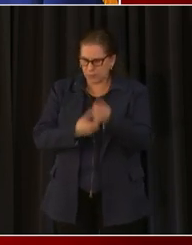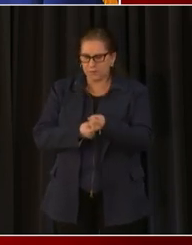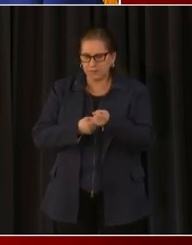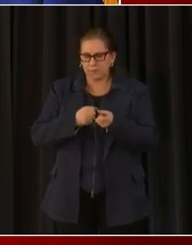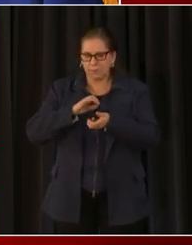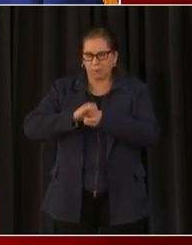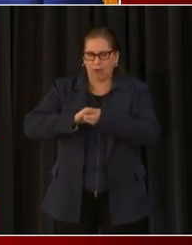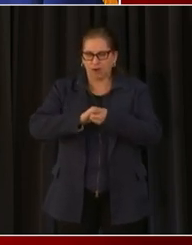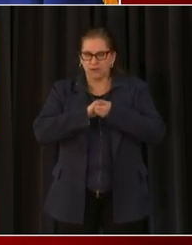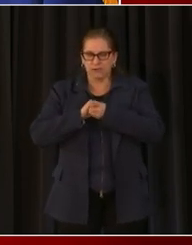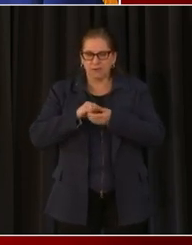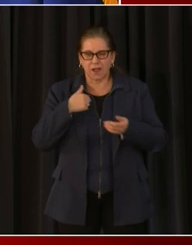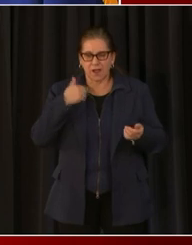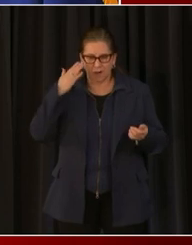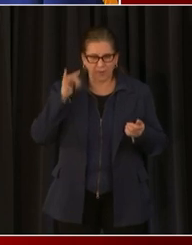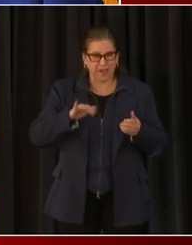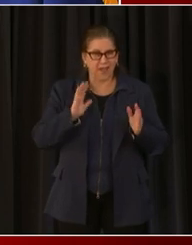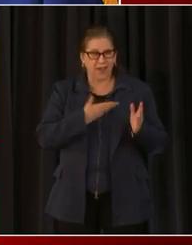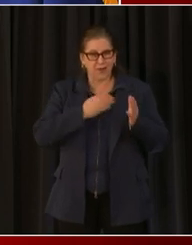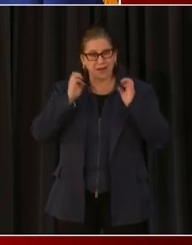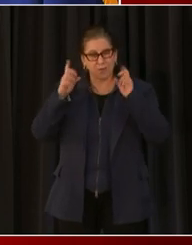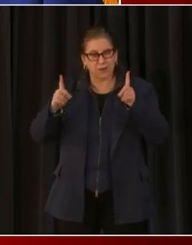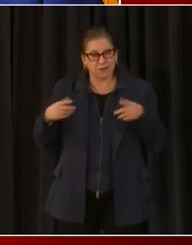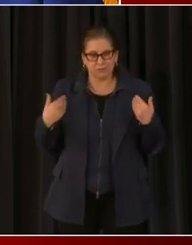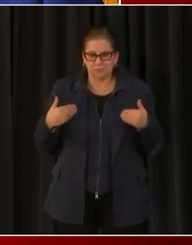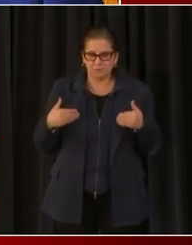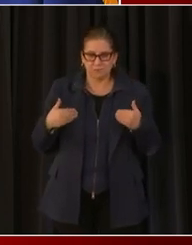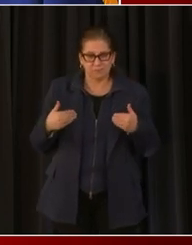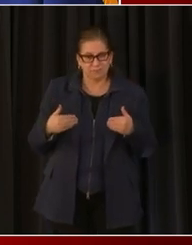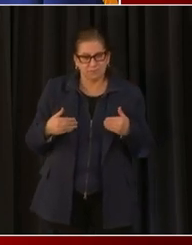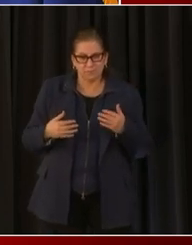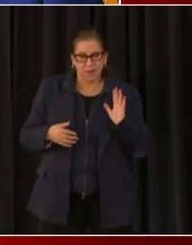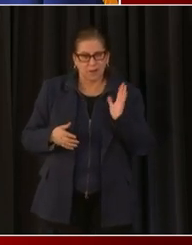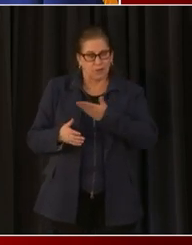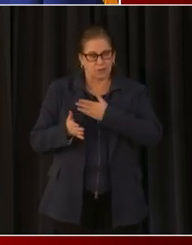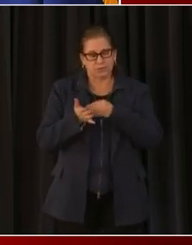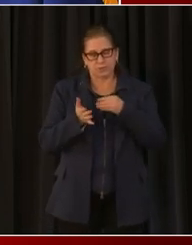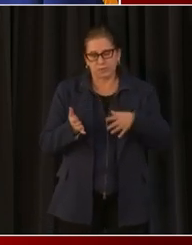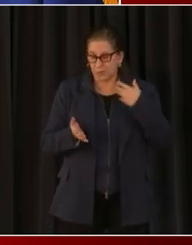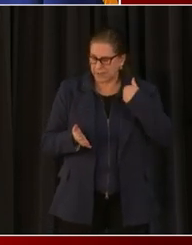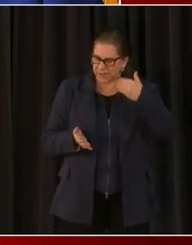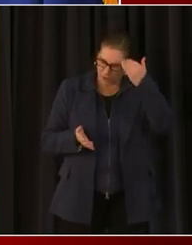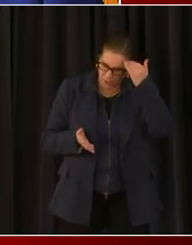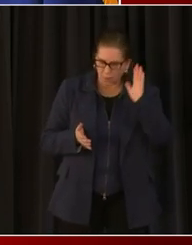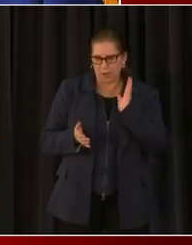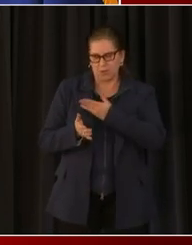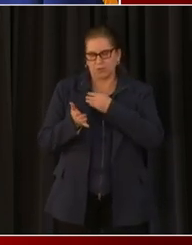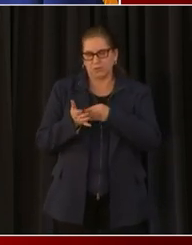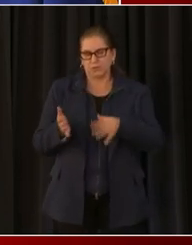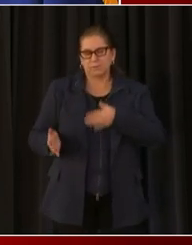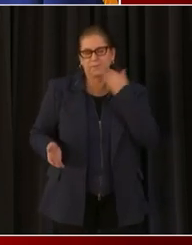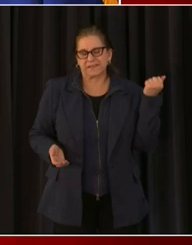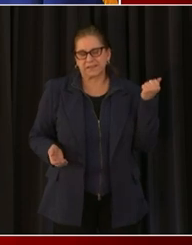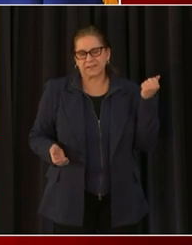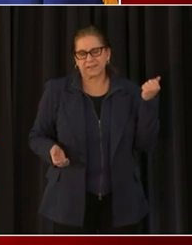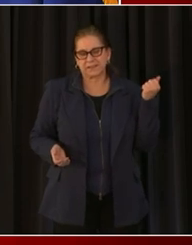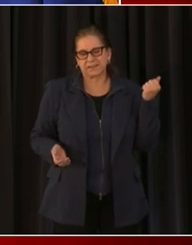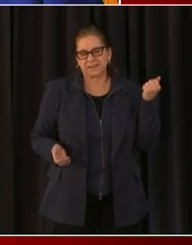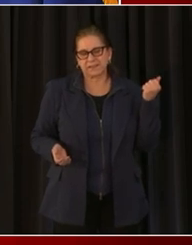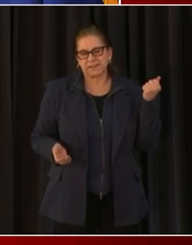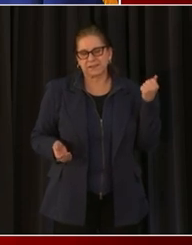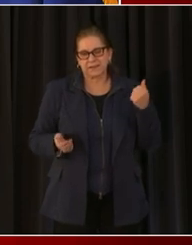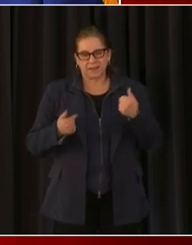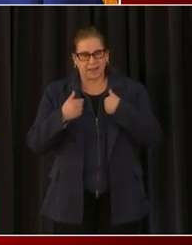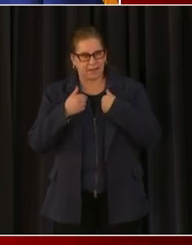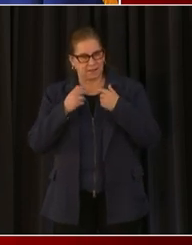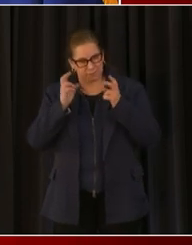well. But we know that our educators who know our students the best are oftentimes the strongest resources for these